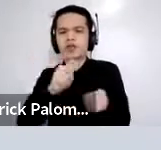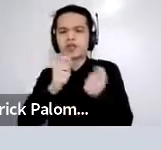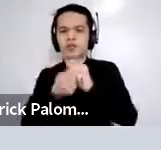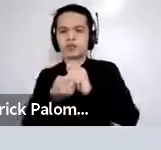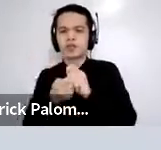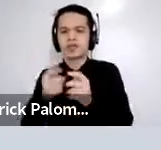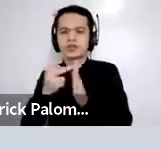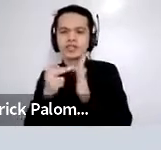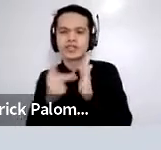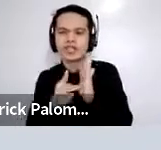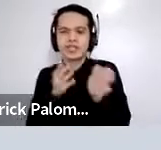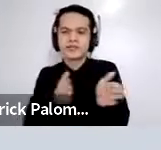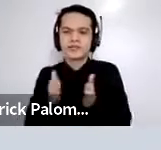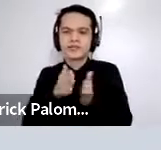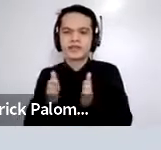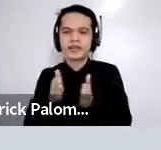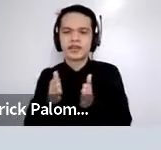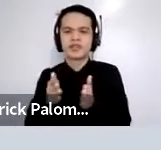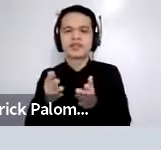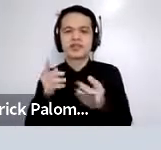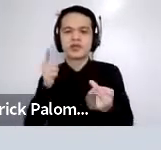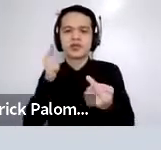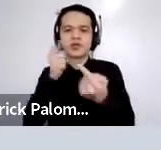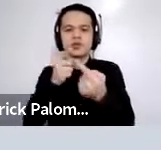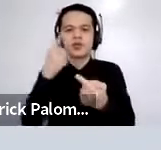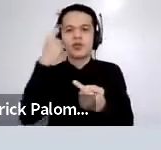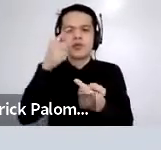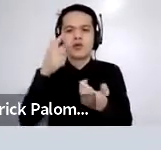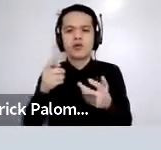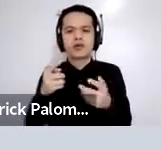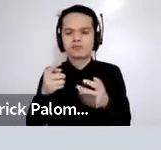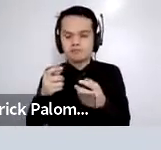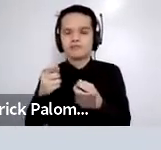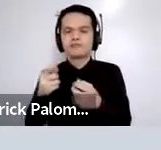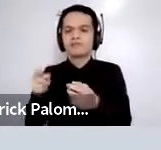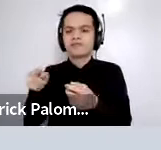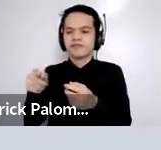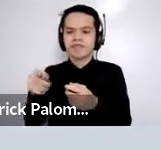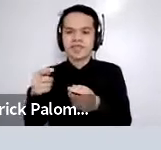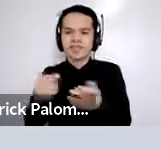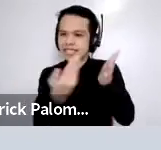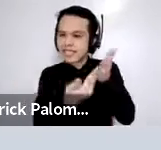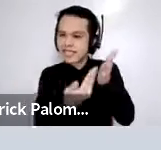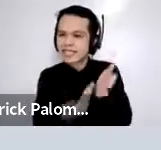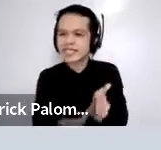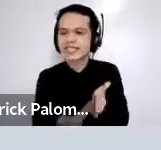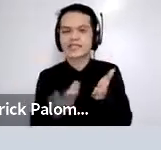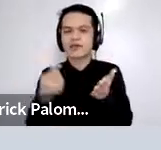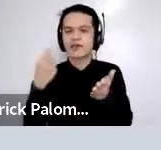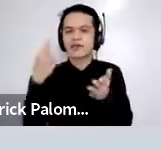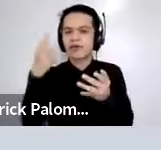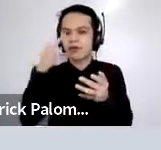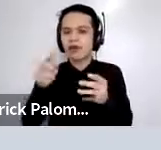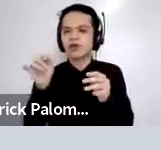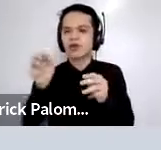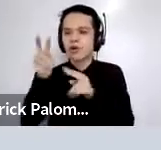mainstream climate change considerations and raise the country's ambition for the nationally determined